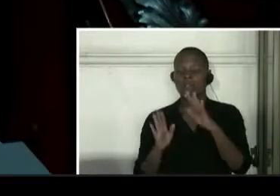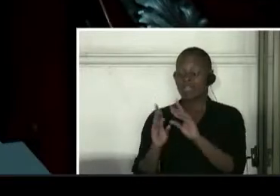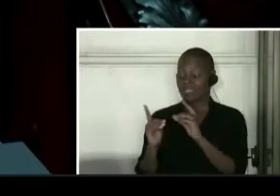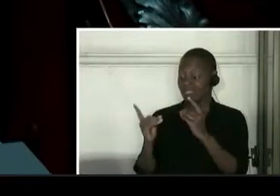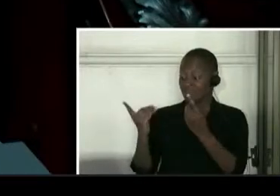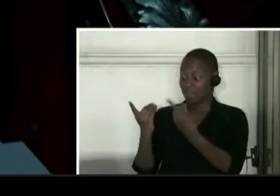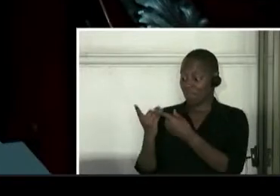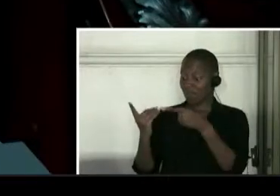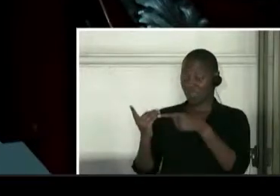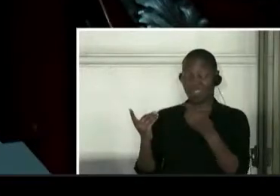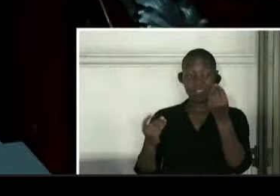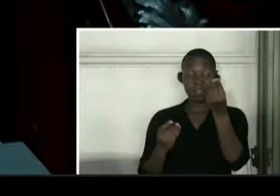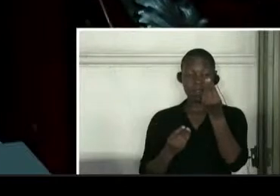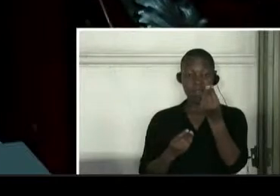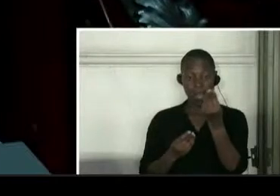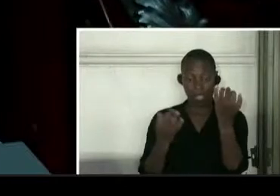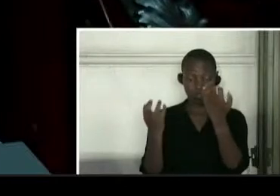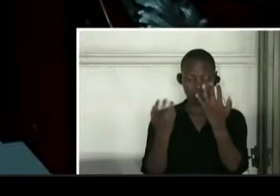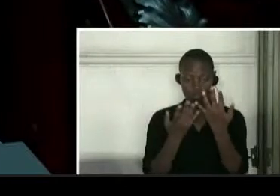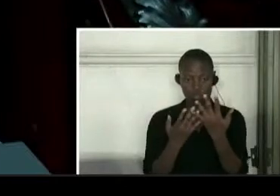million.